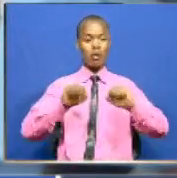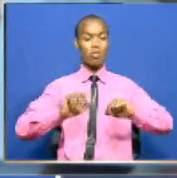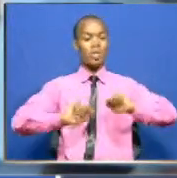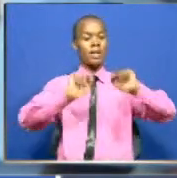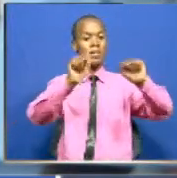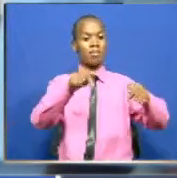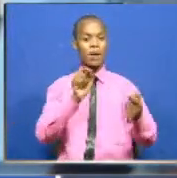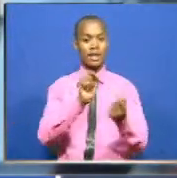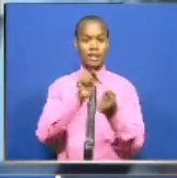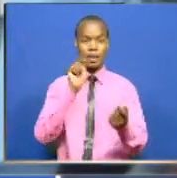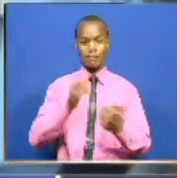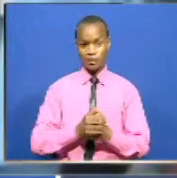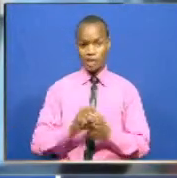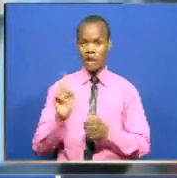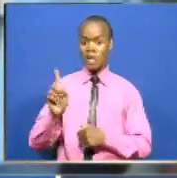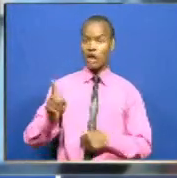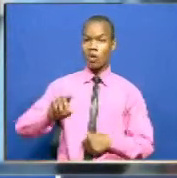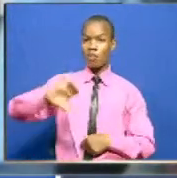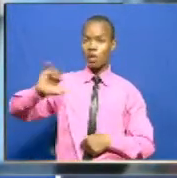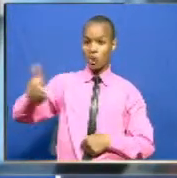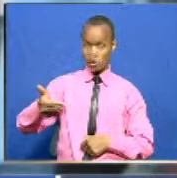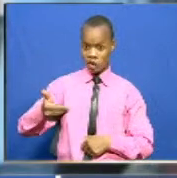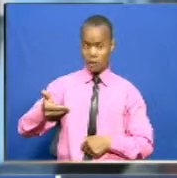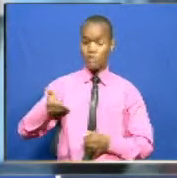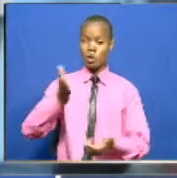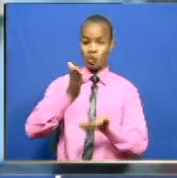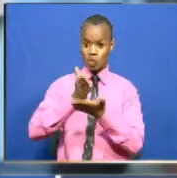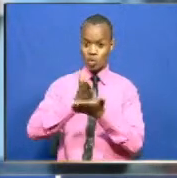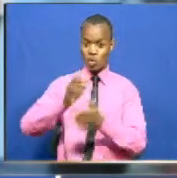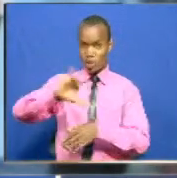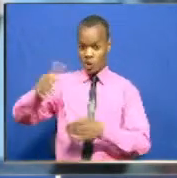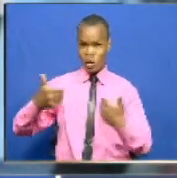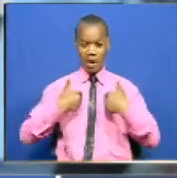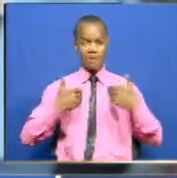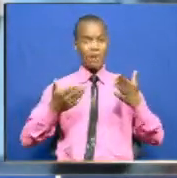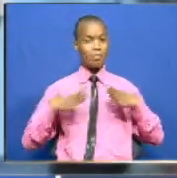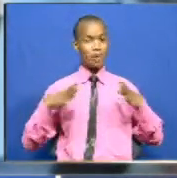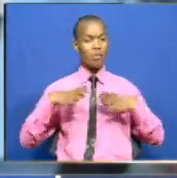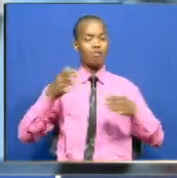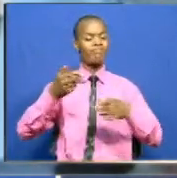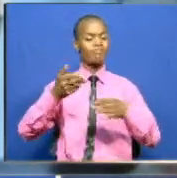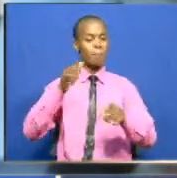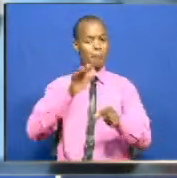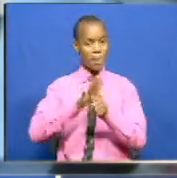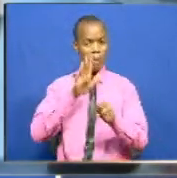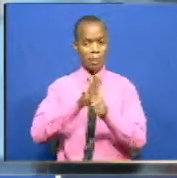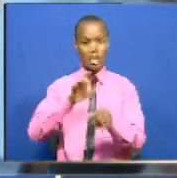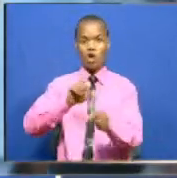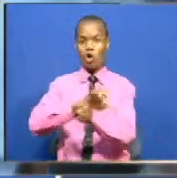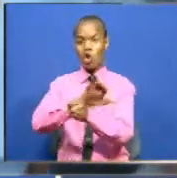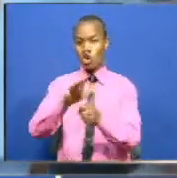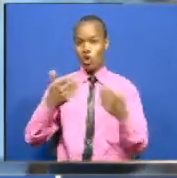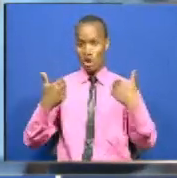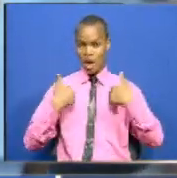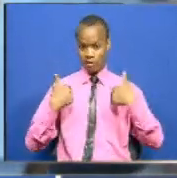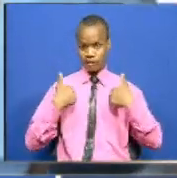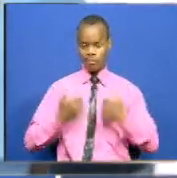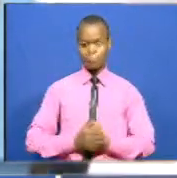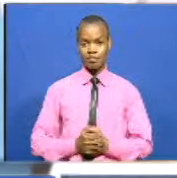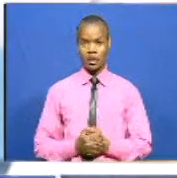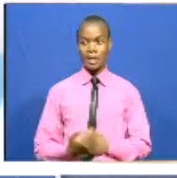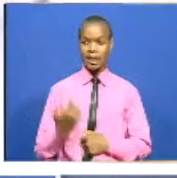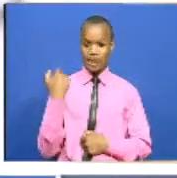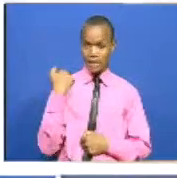County stands as one of the counties with high numbers of confirmed COVID-19 cases. Yesterday,